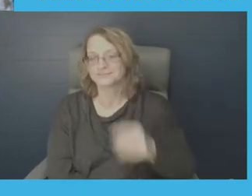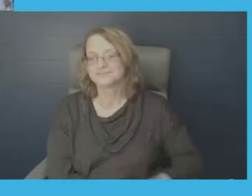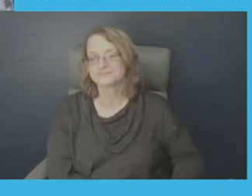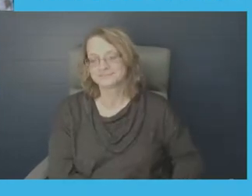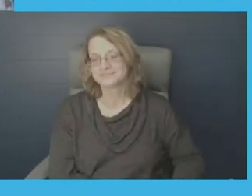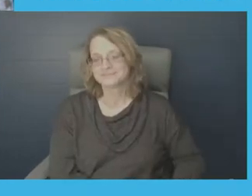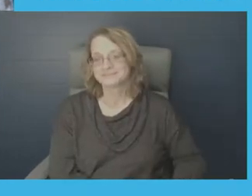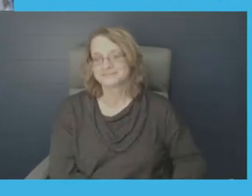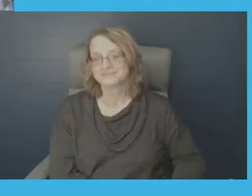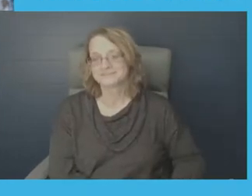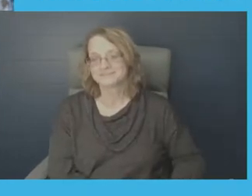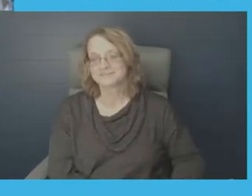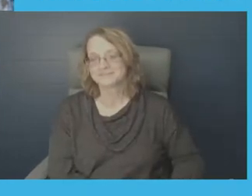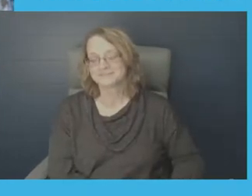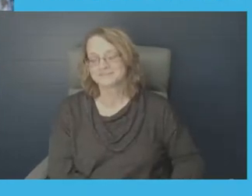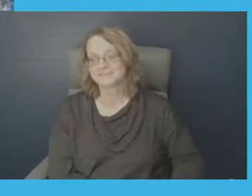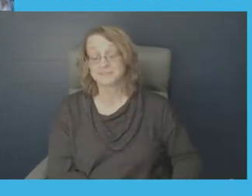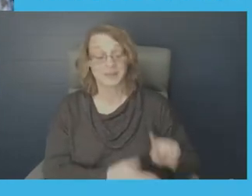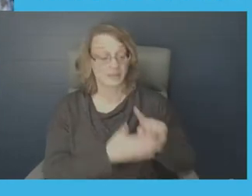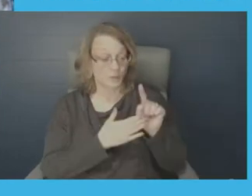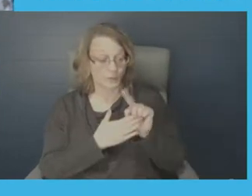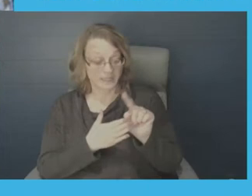She'll understand it better by and by.